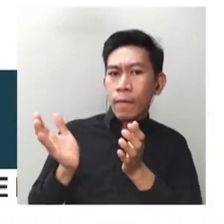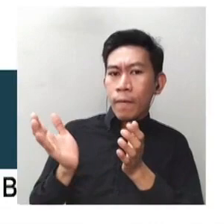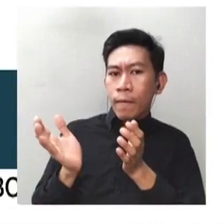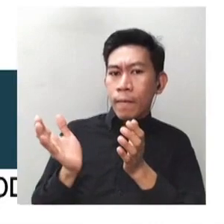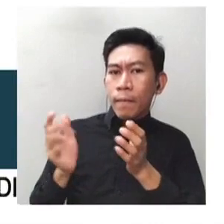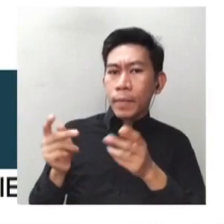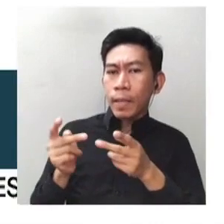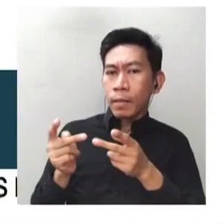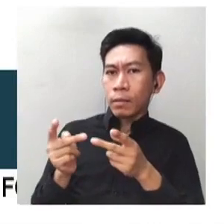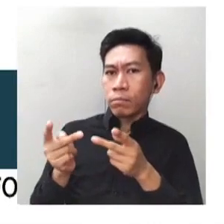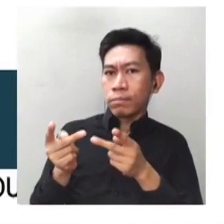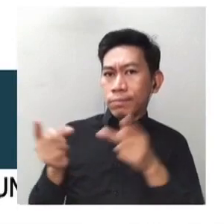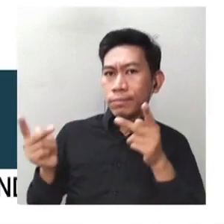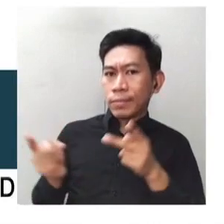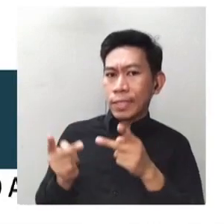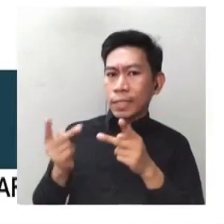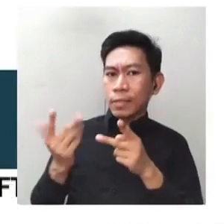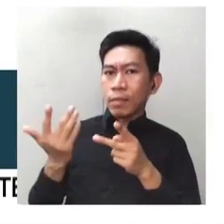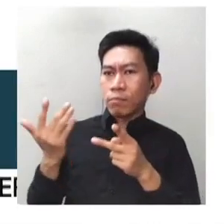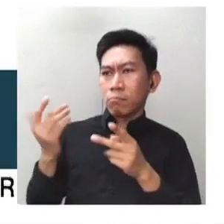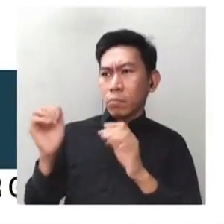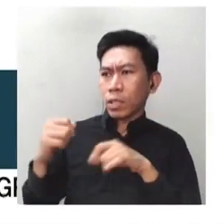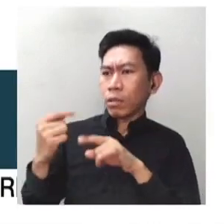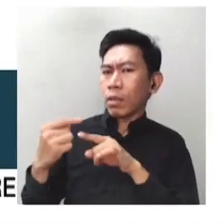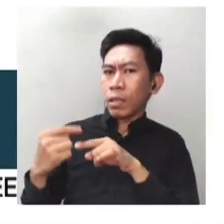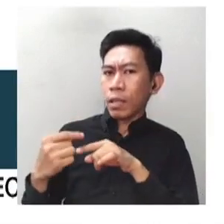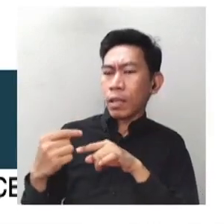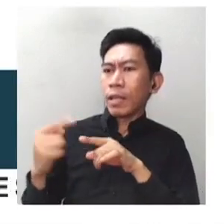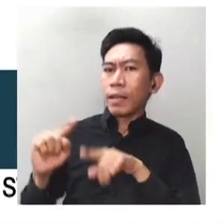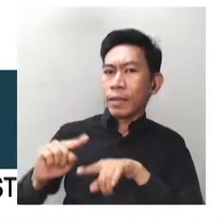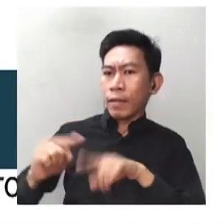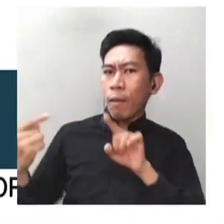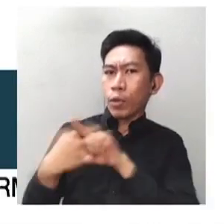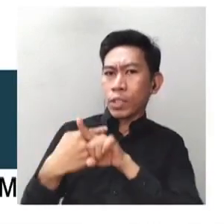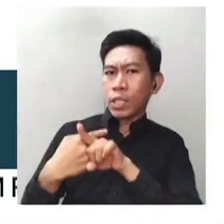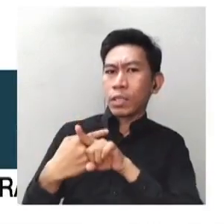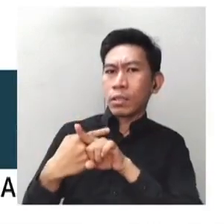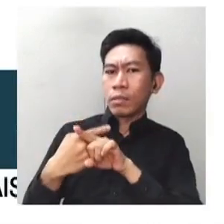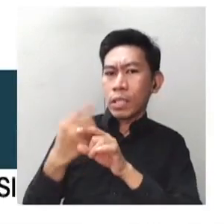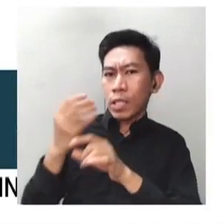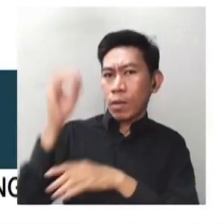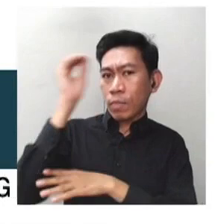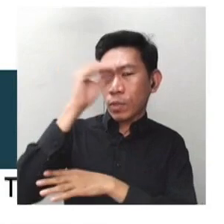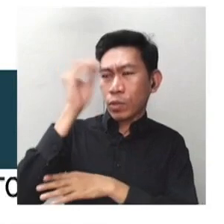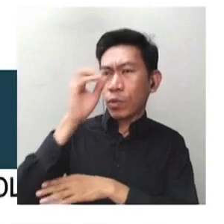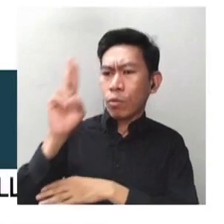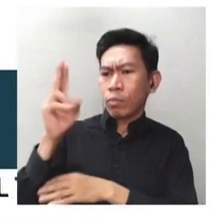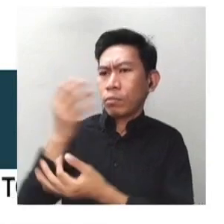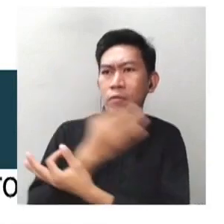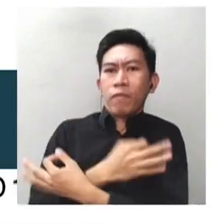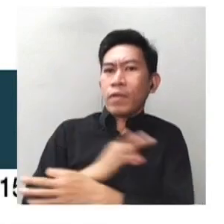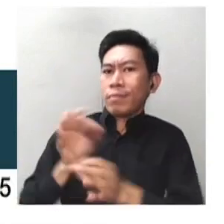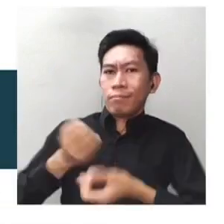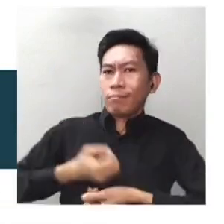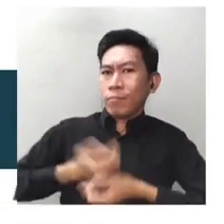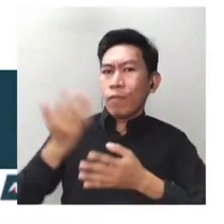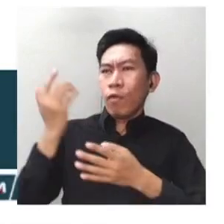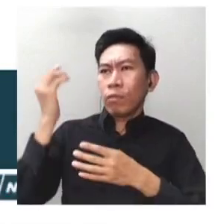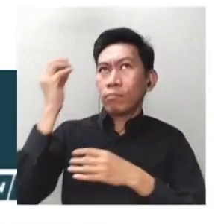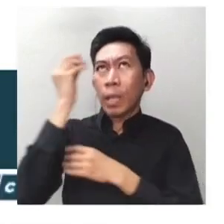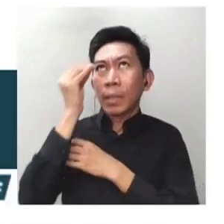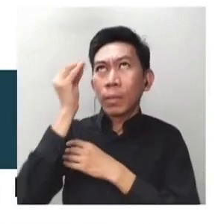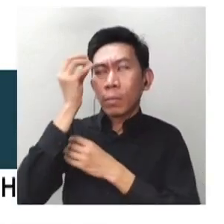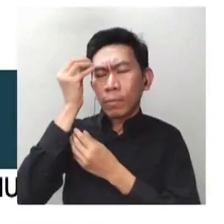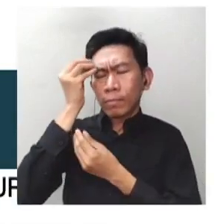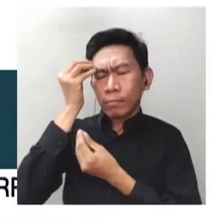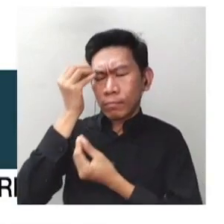to have a dissenting opinion, or again, having that democratic space for enough critical thinking to happen. Is